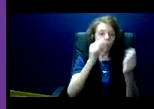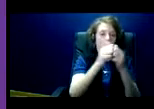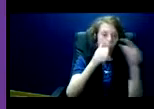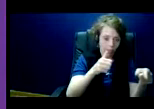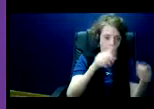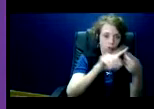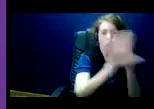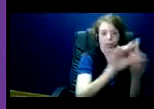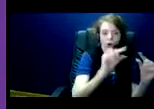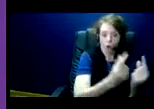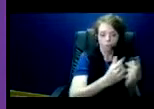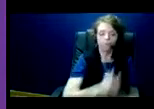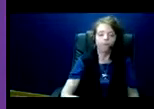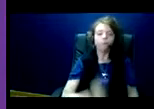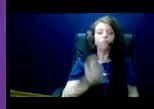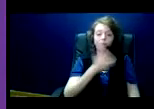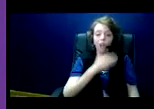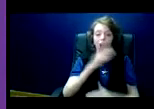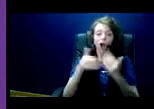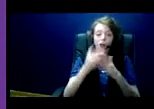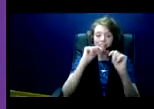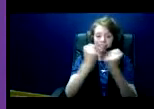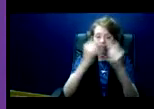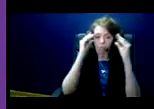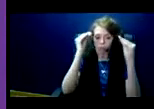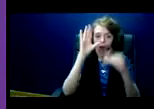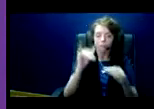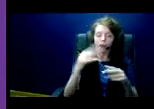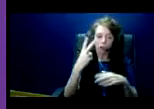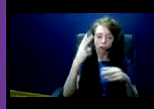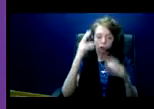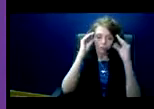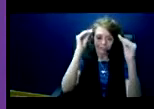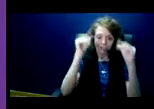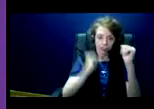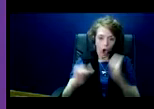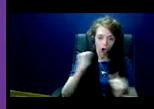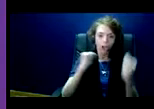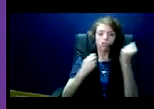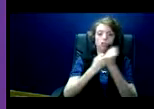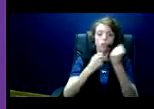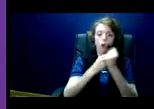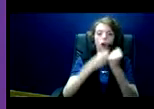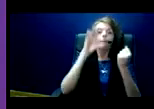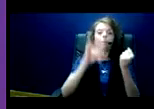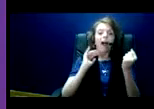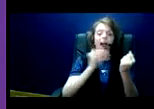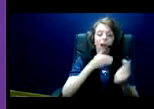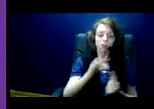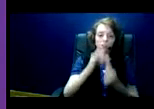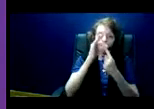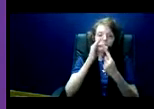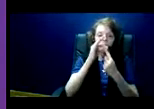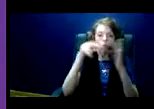assembled. All of our classes are team taught by 2 teaching artists, and they are supported by our unique role of